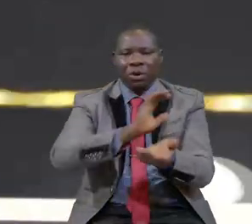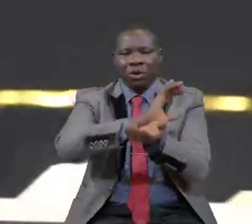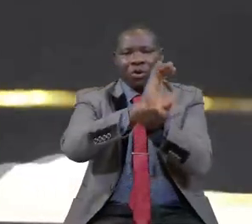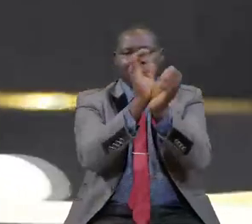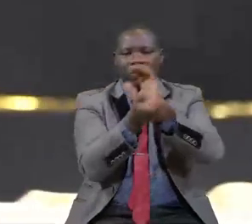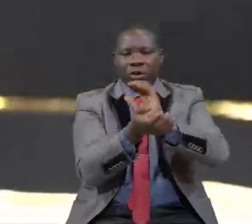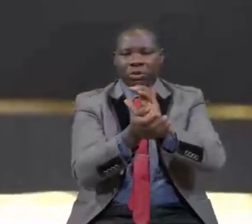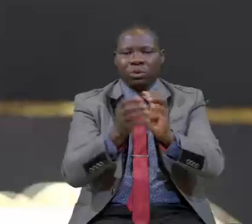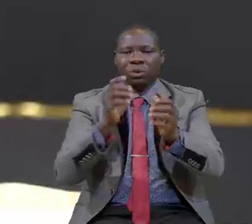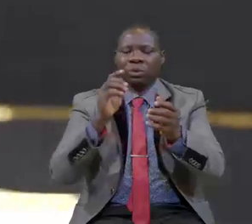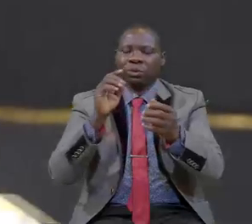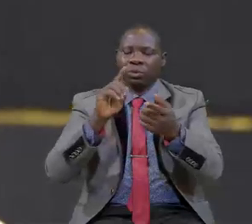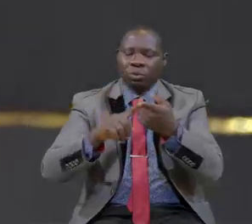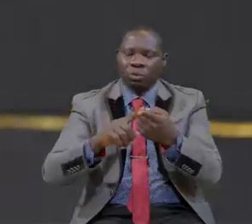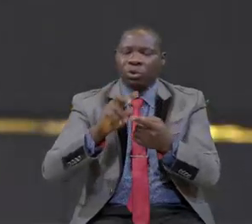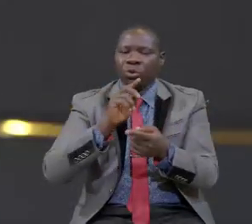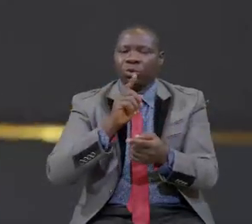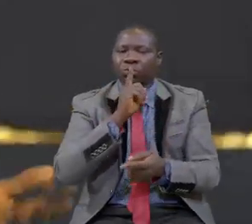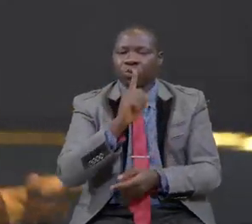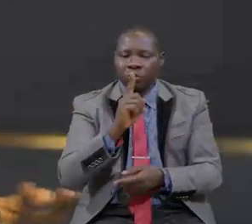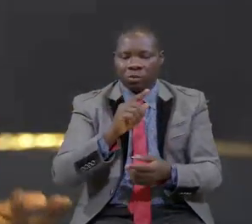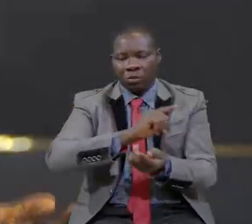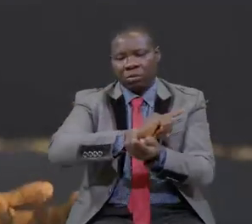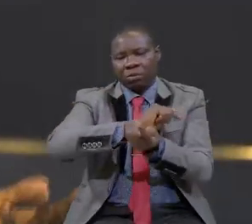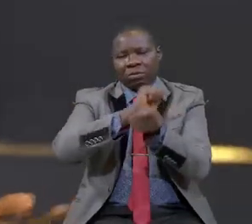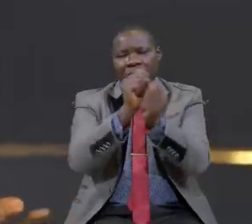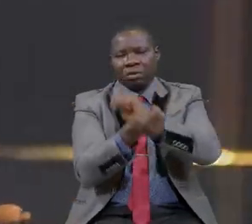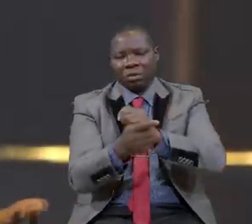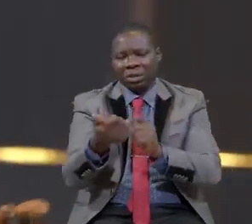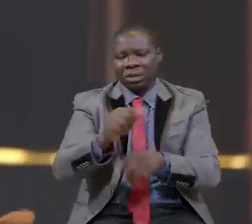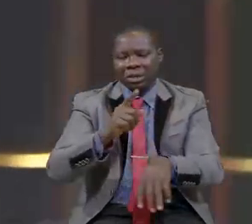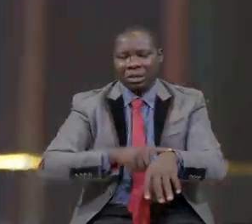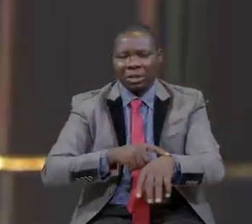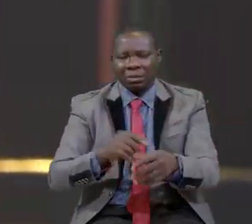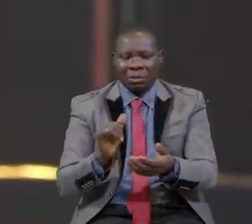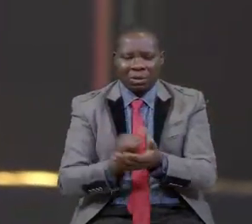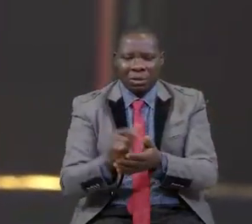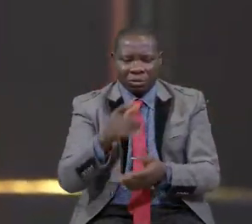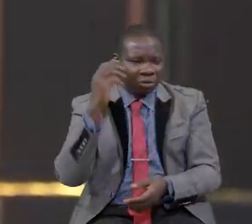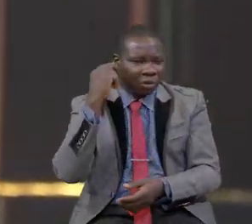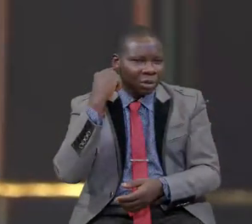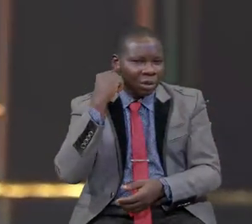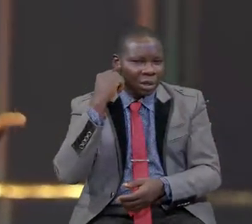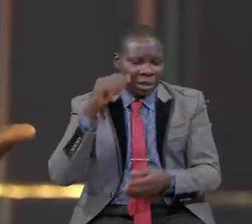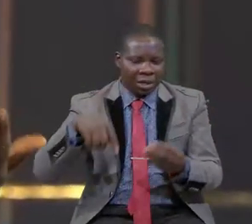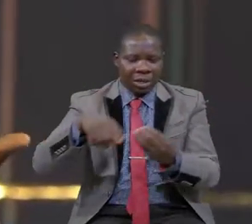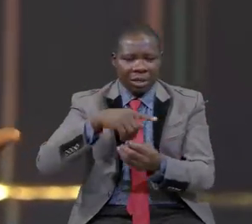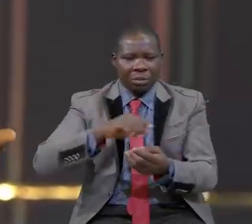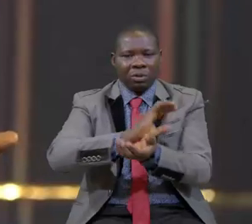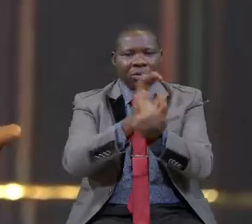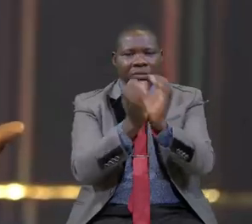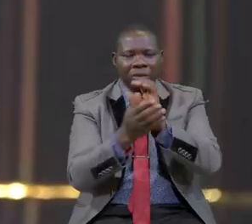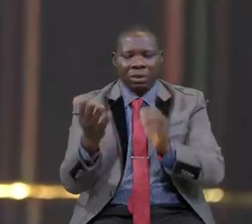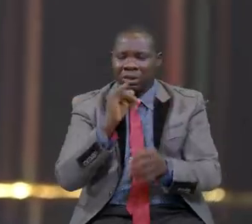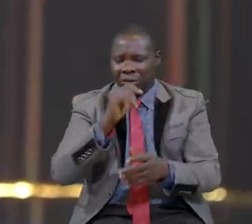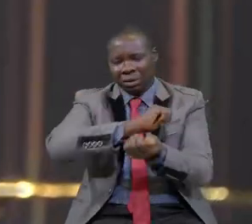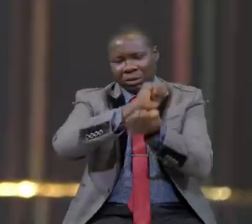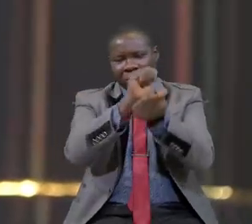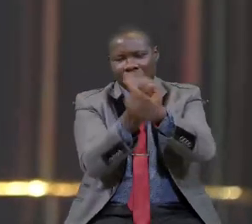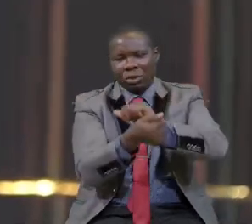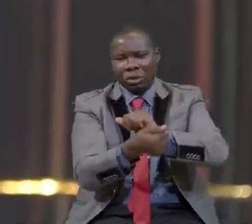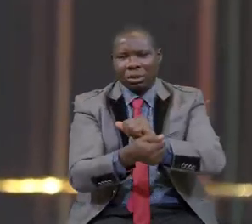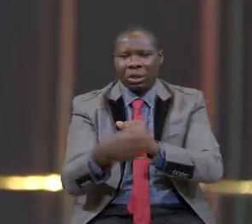unto true transformation. Anytime you hear about conversion, there's a change. There is